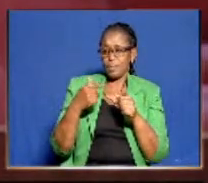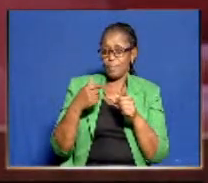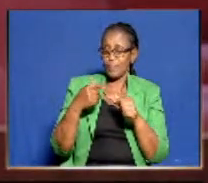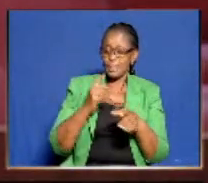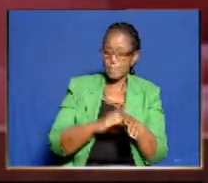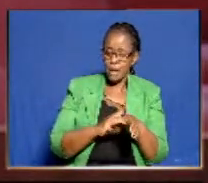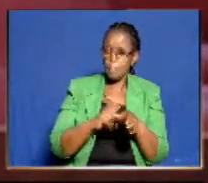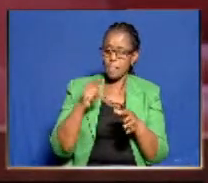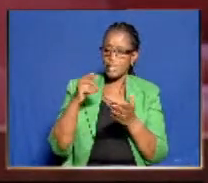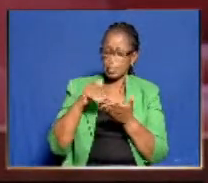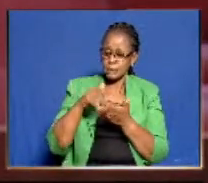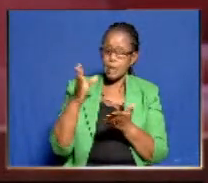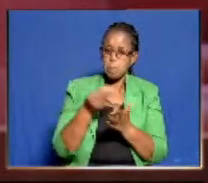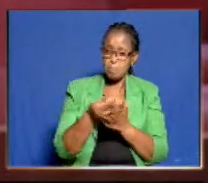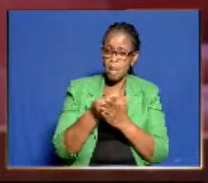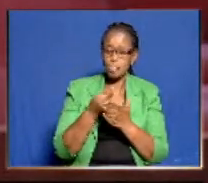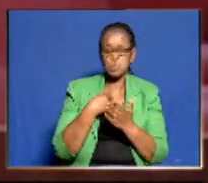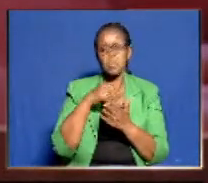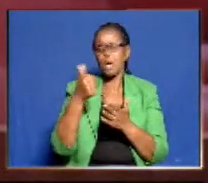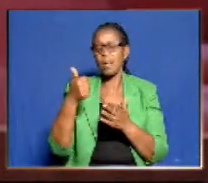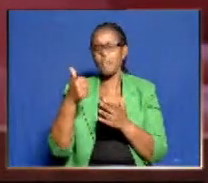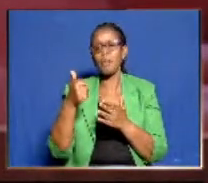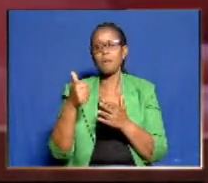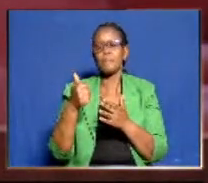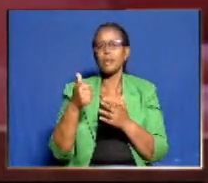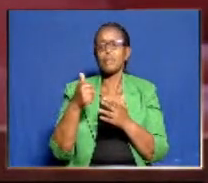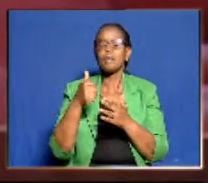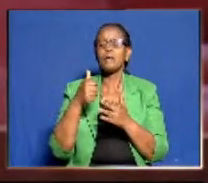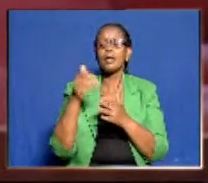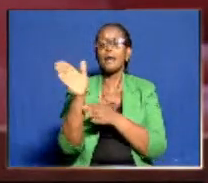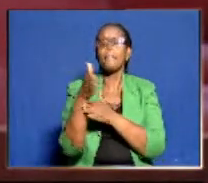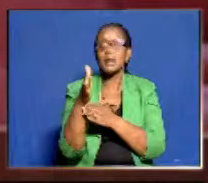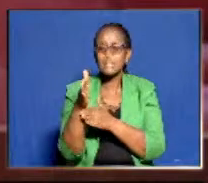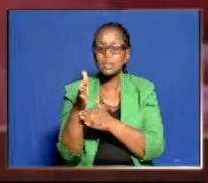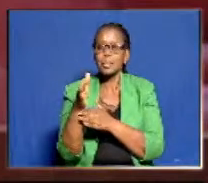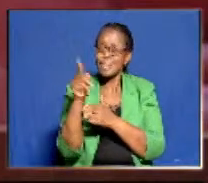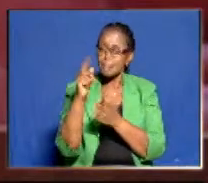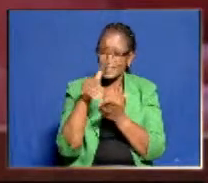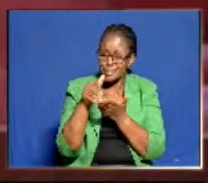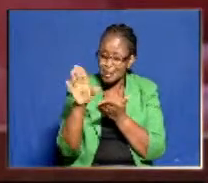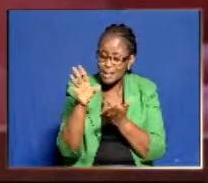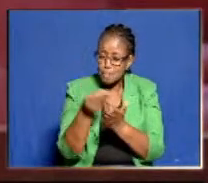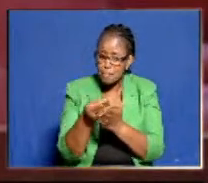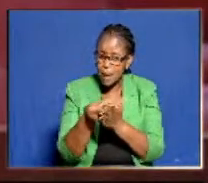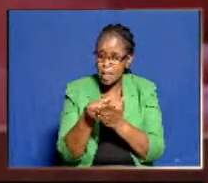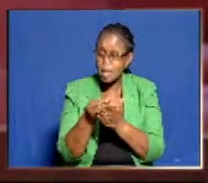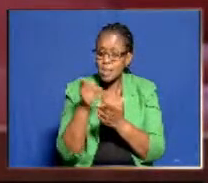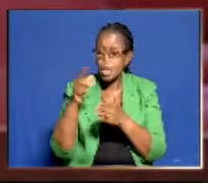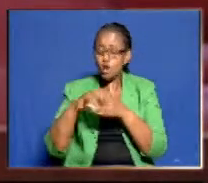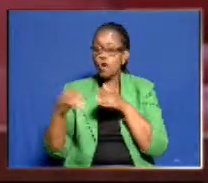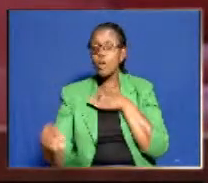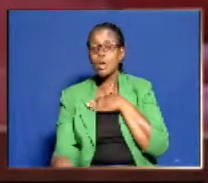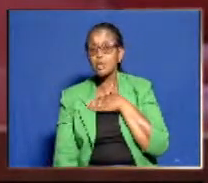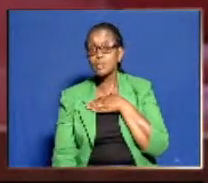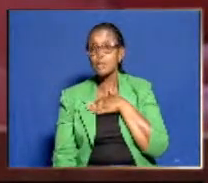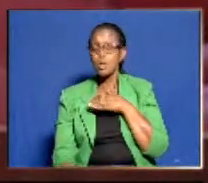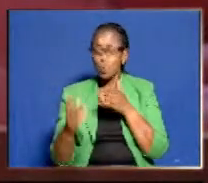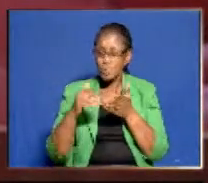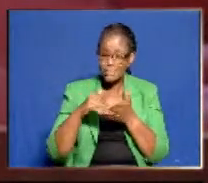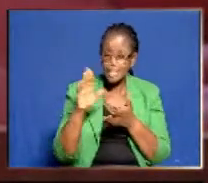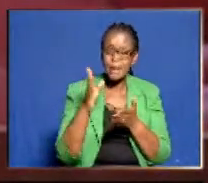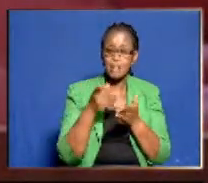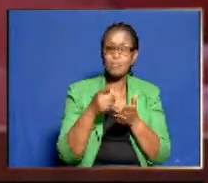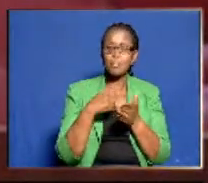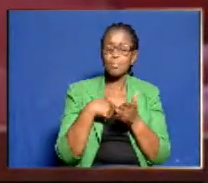Whenever they're sending money to our embassies, they're sending them in dollars, or they're sending them in the hard currency, the